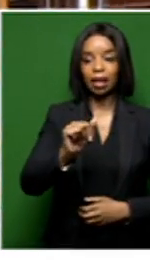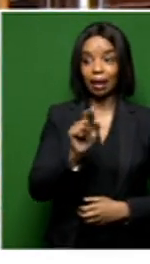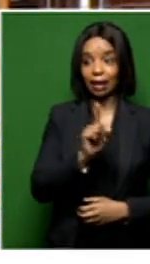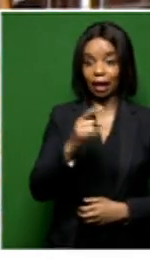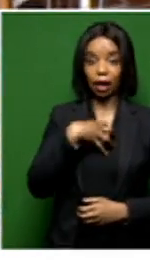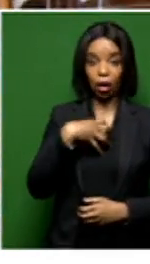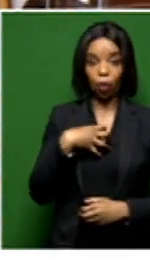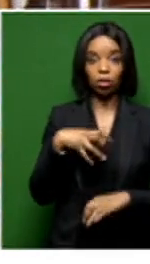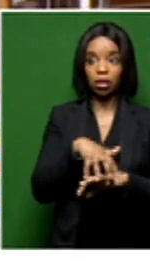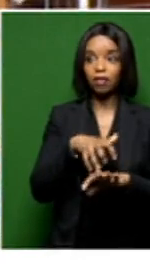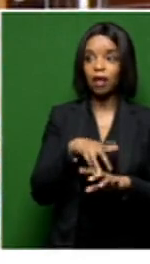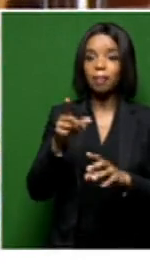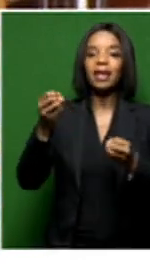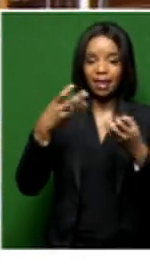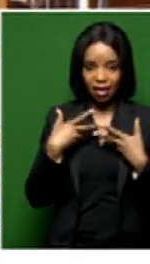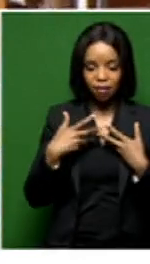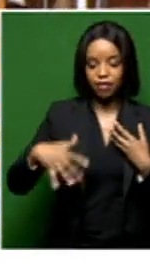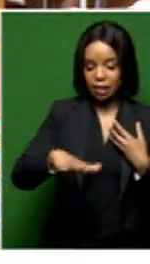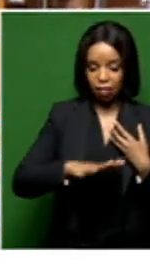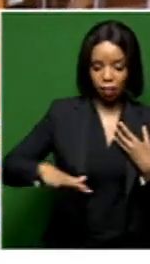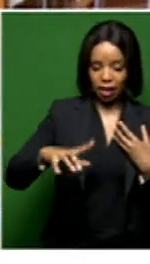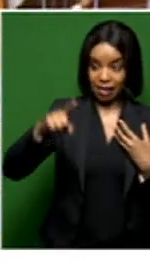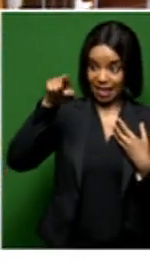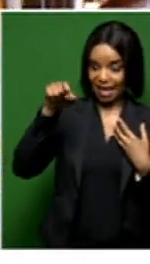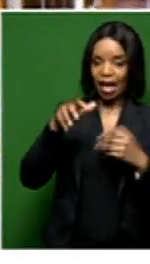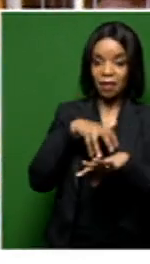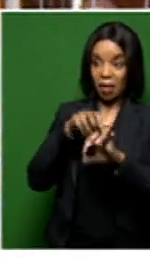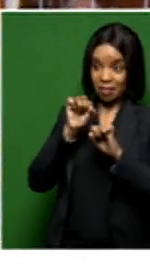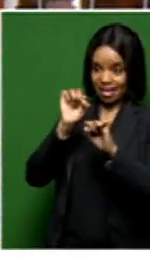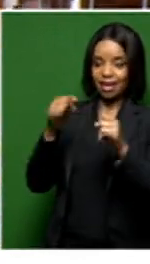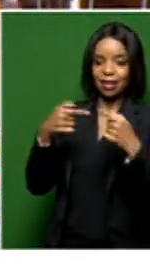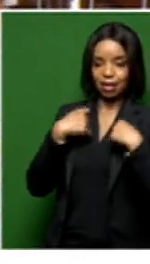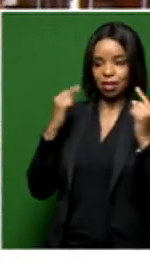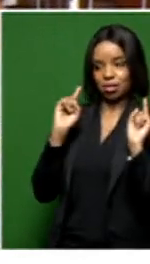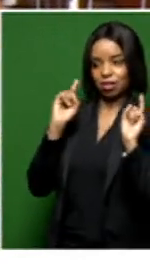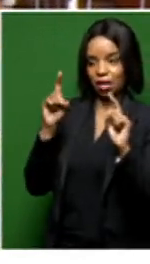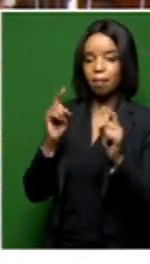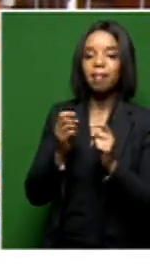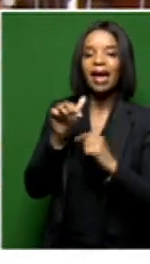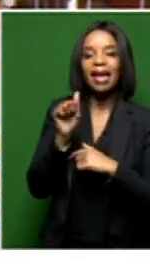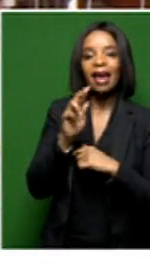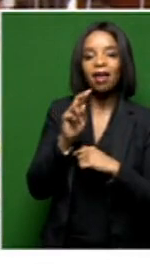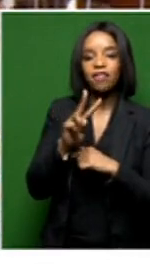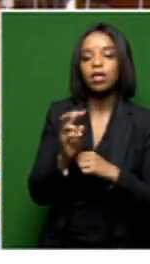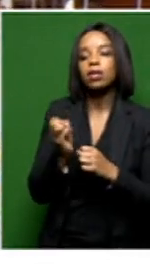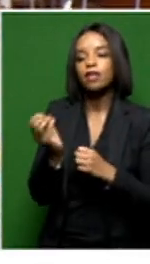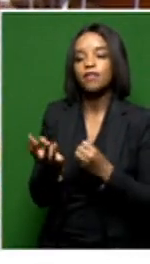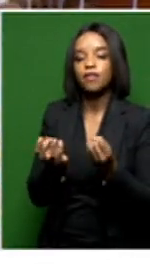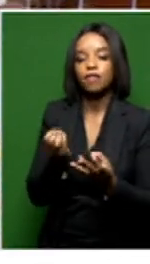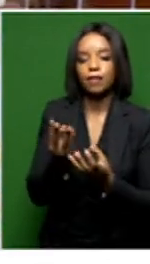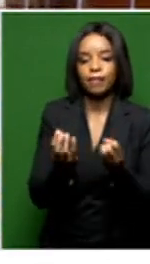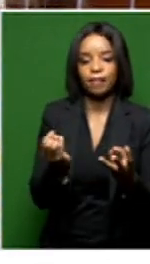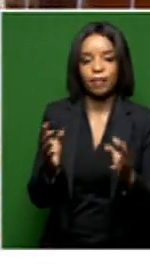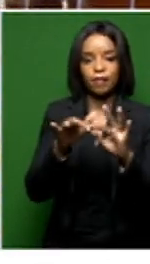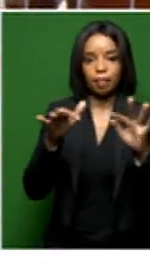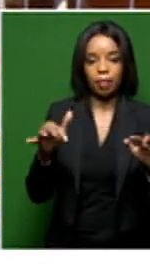given space in their farms where we will come and distribute the ARVs. At the same time, that's how we were even